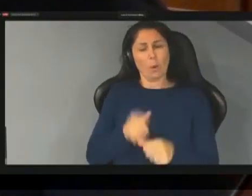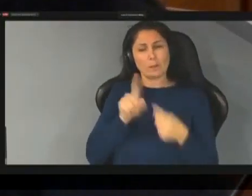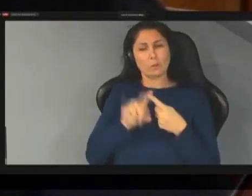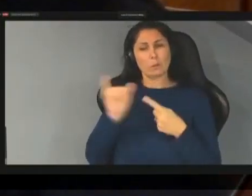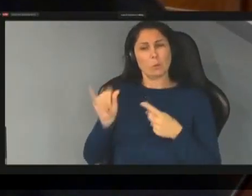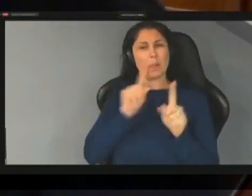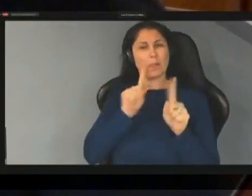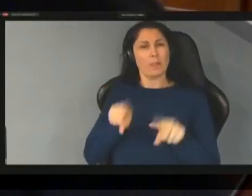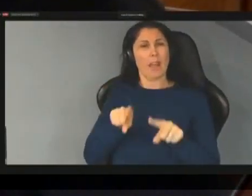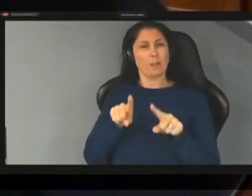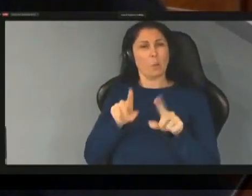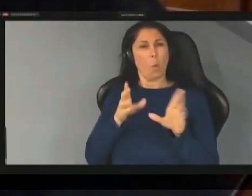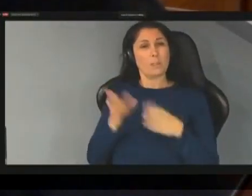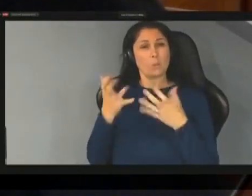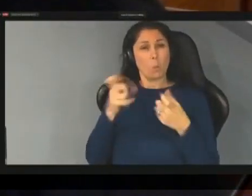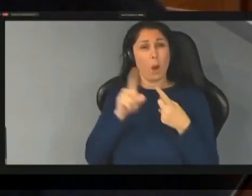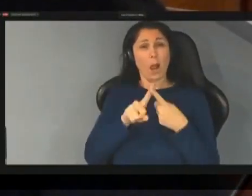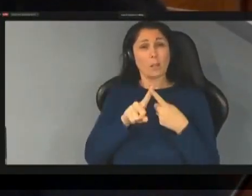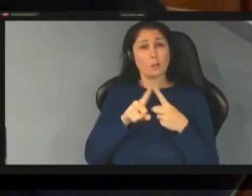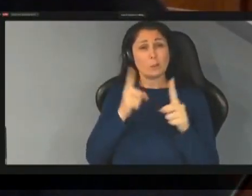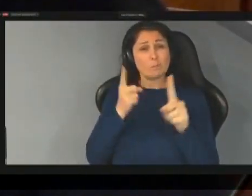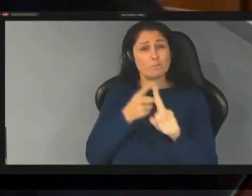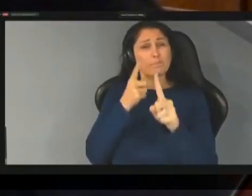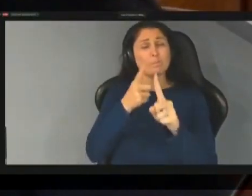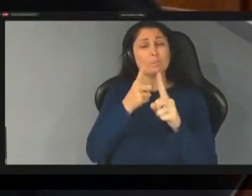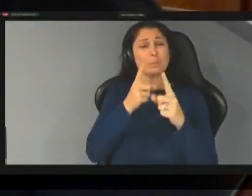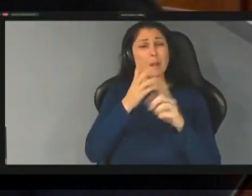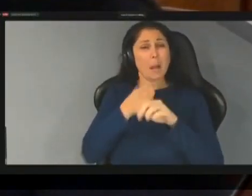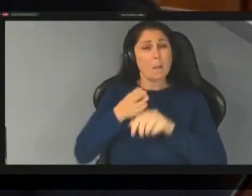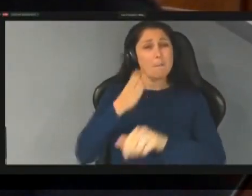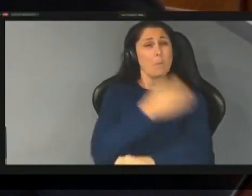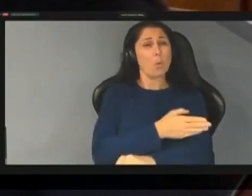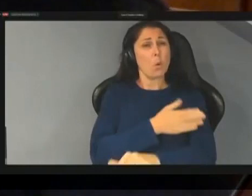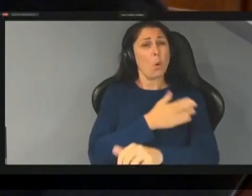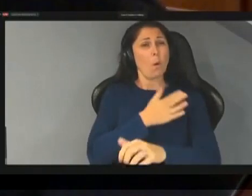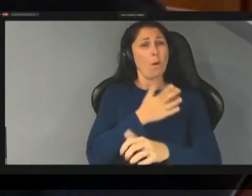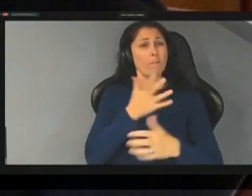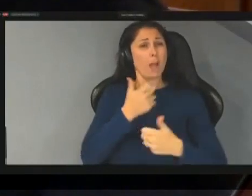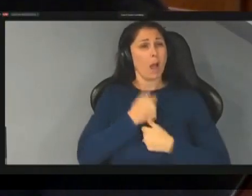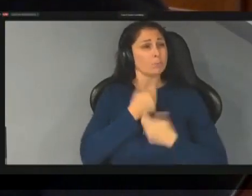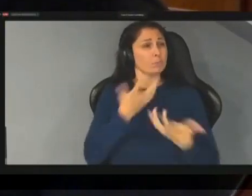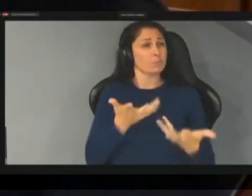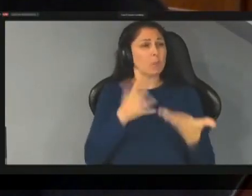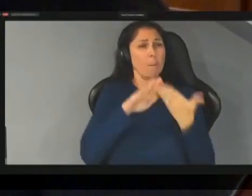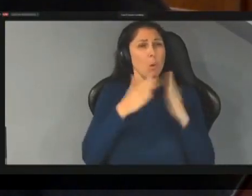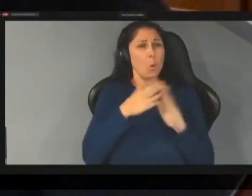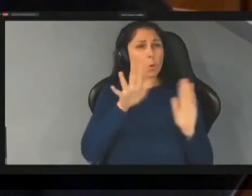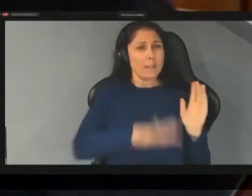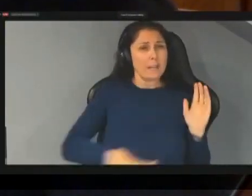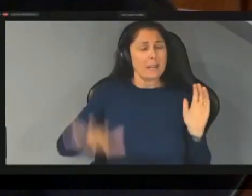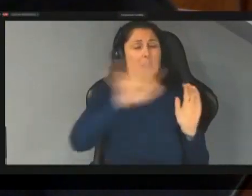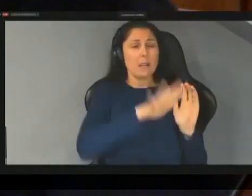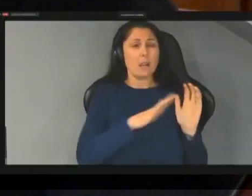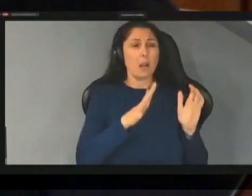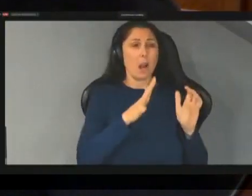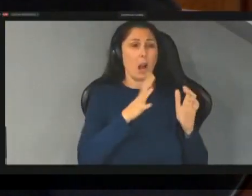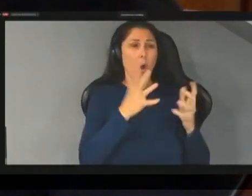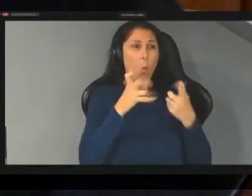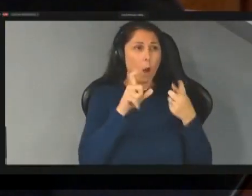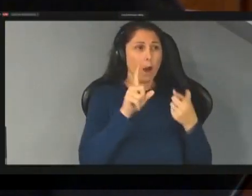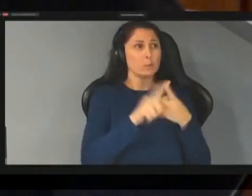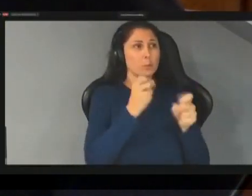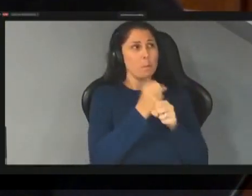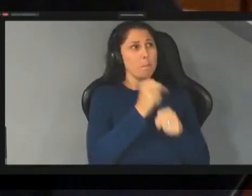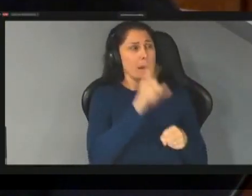striving to improve community voice, was striving to ensure that